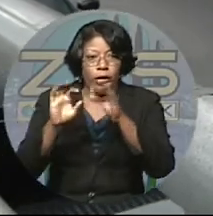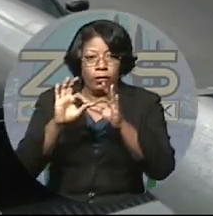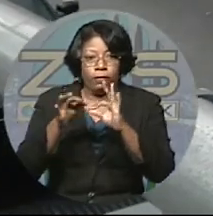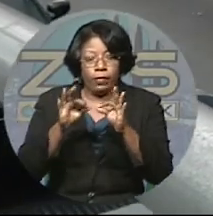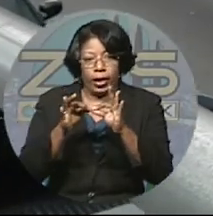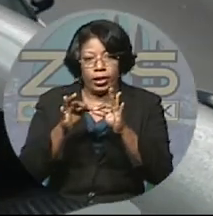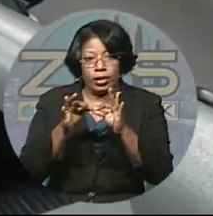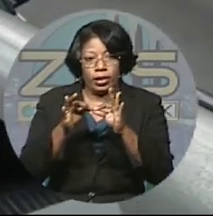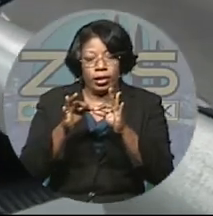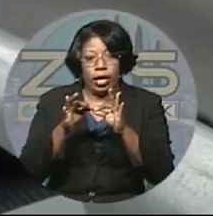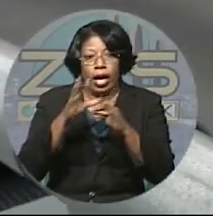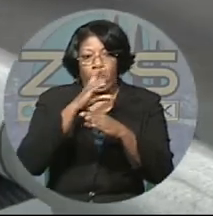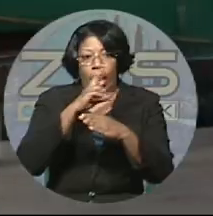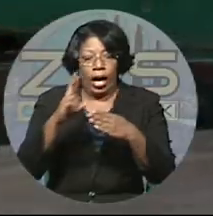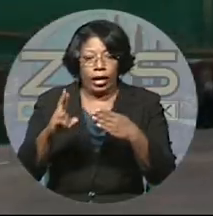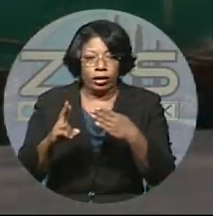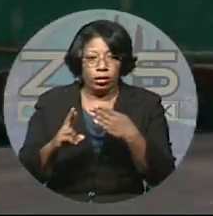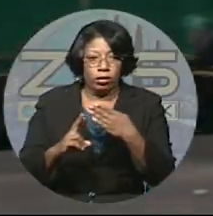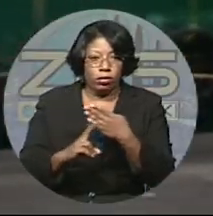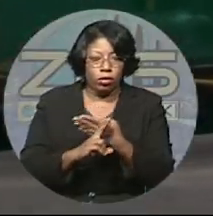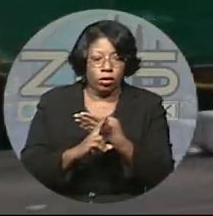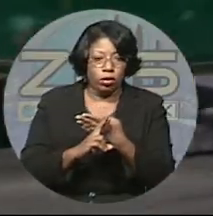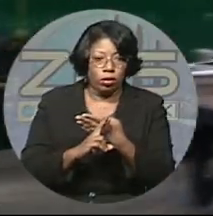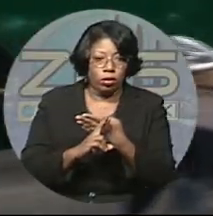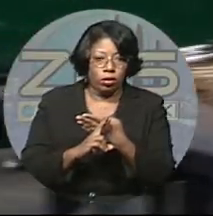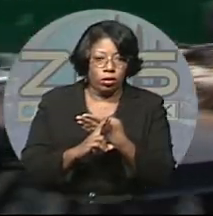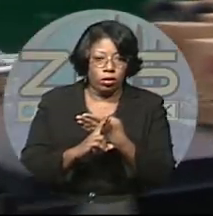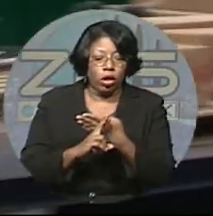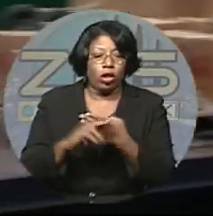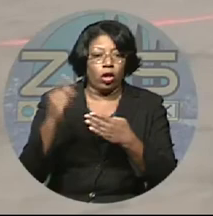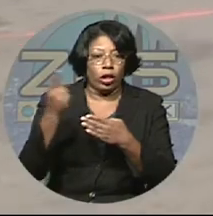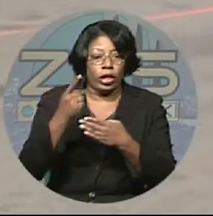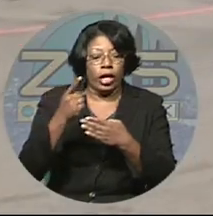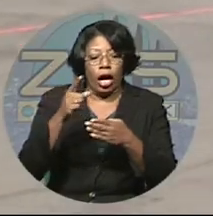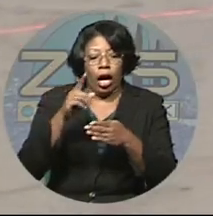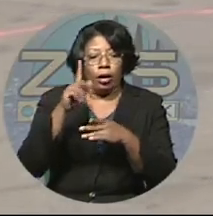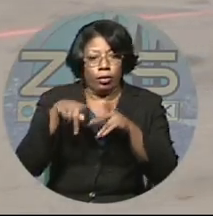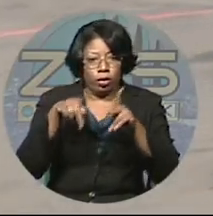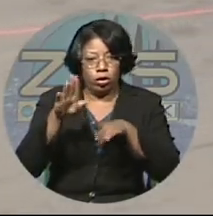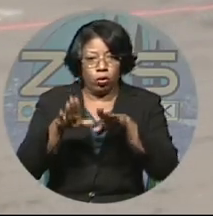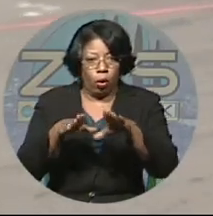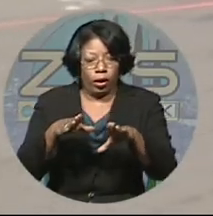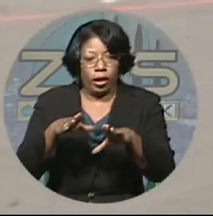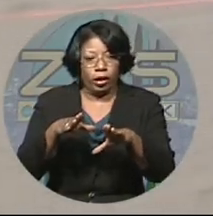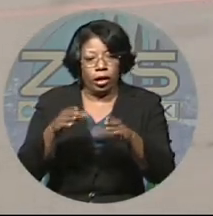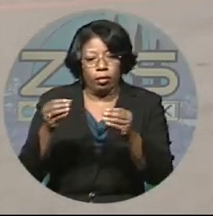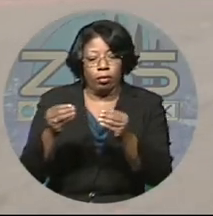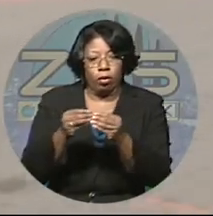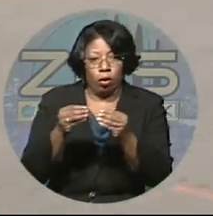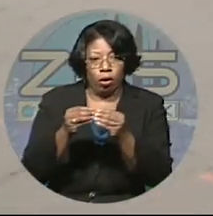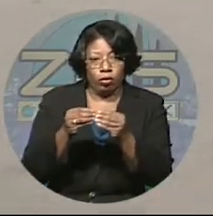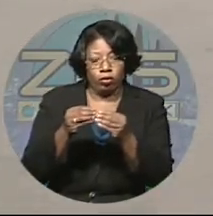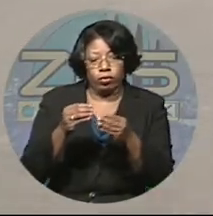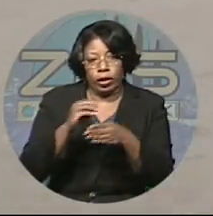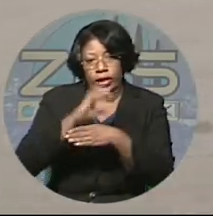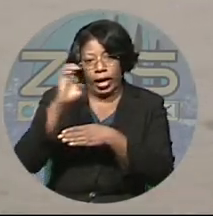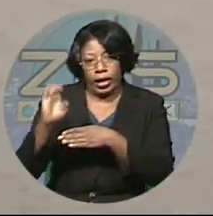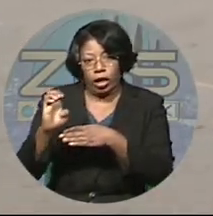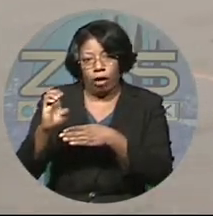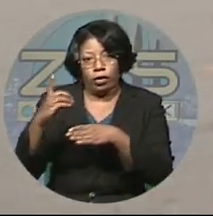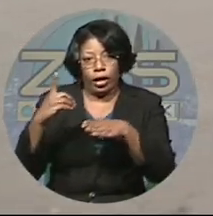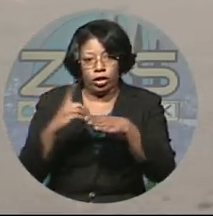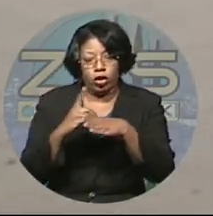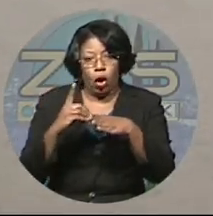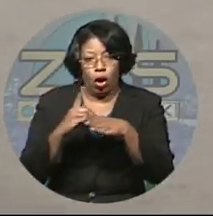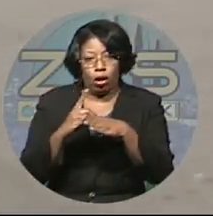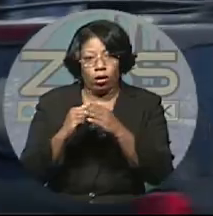and restricted to pedestrian traffic and delivery vehicles, along with permanent curbs added to the end of the dock. This extension